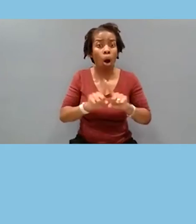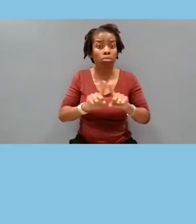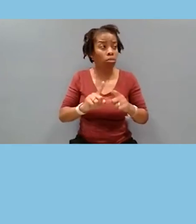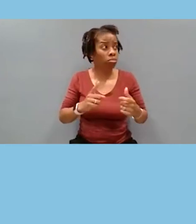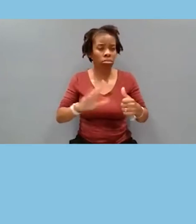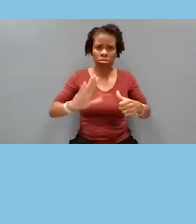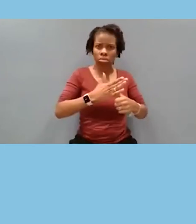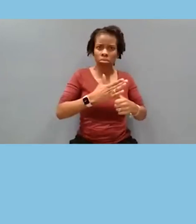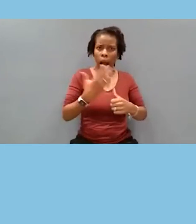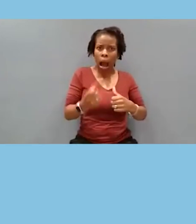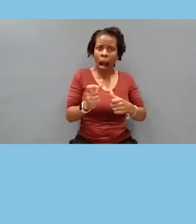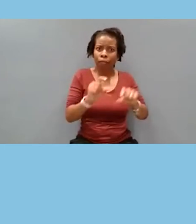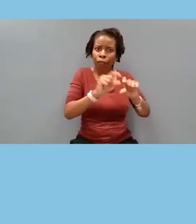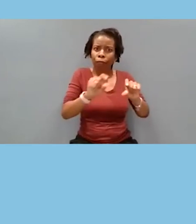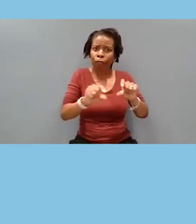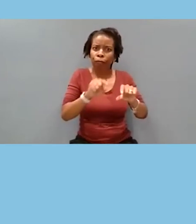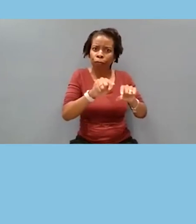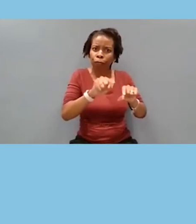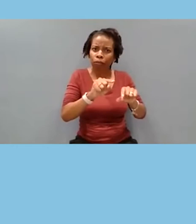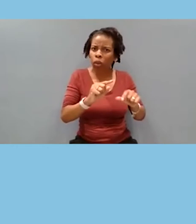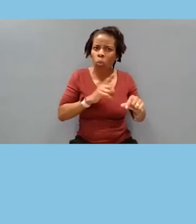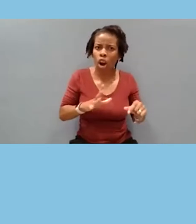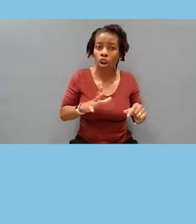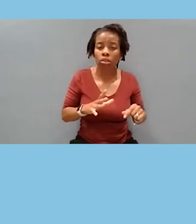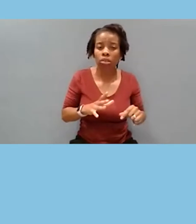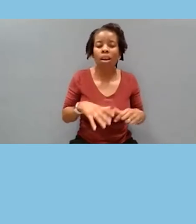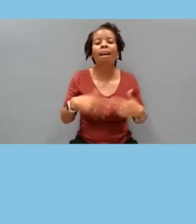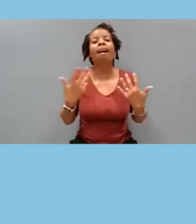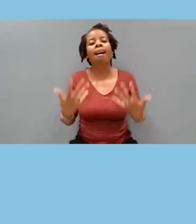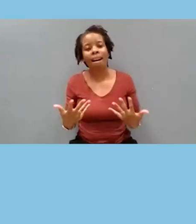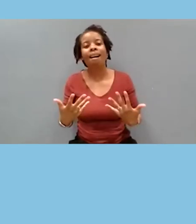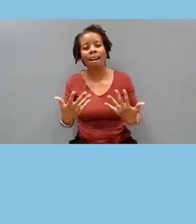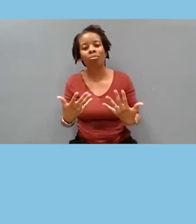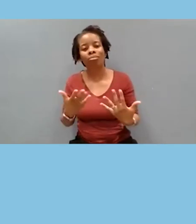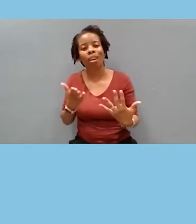Answer is access, of course. And I'm reminded at this point that there might be a